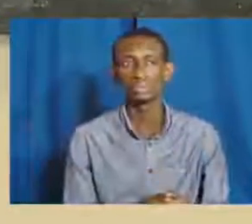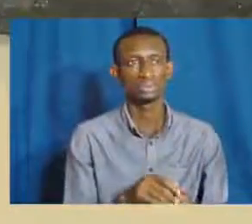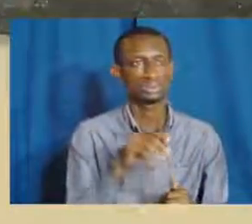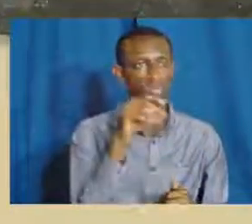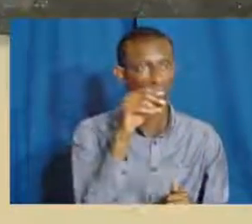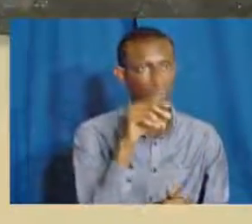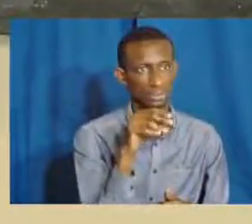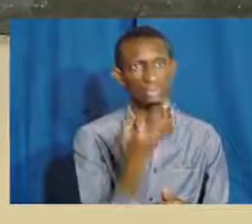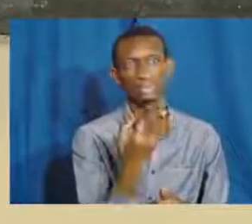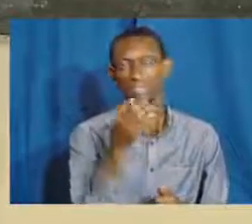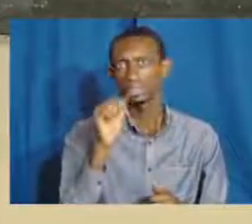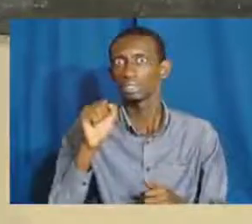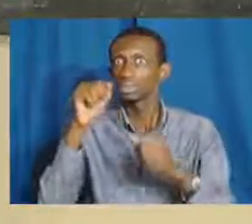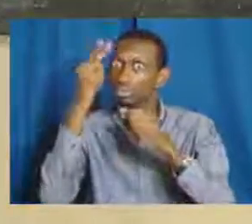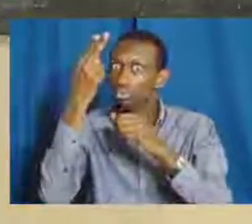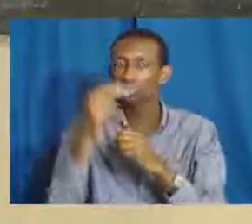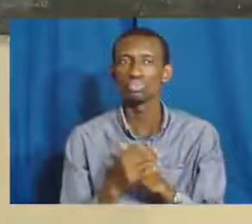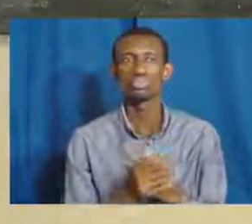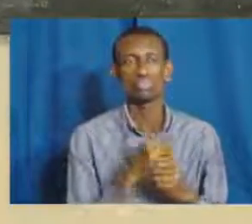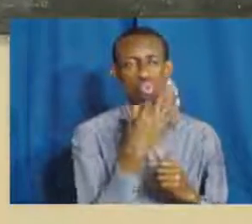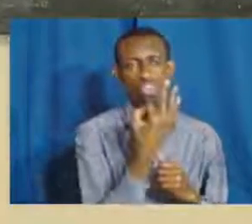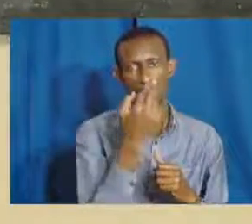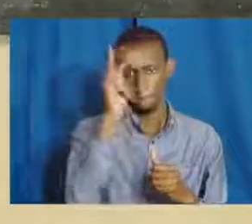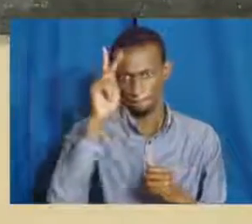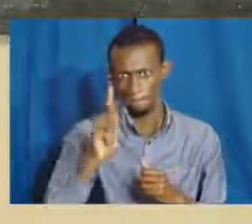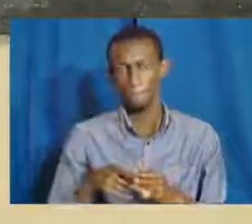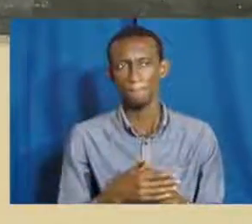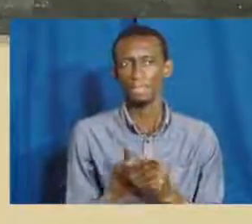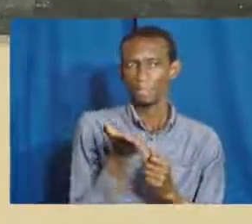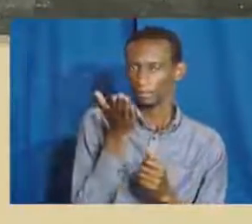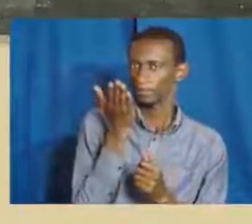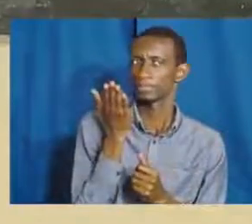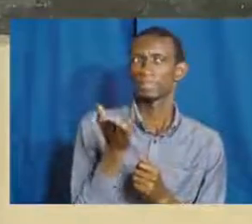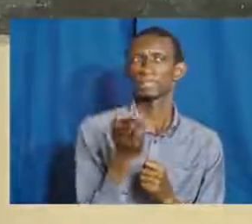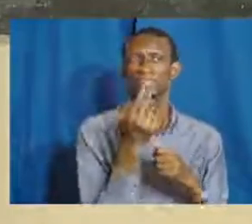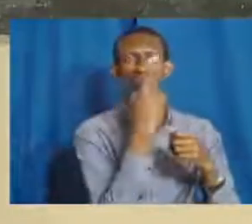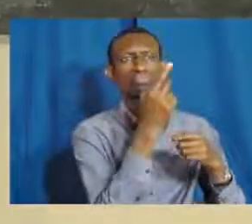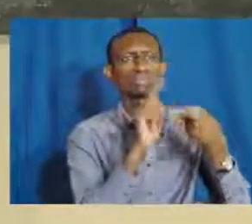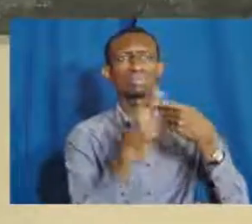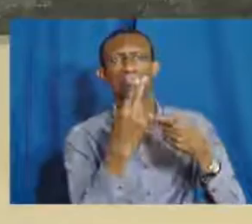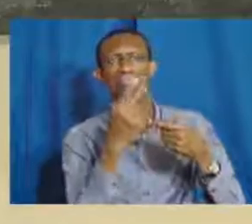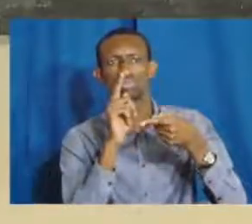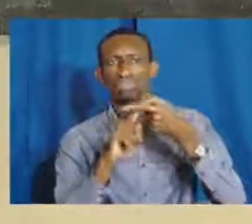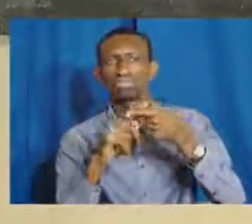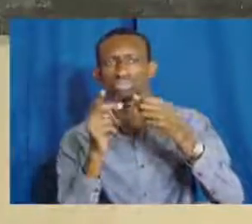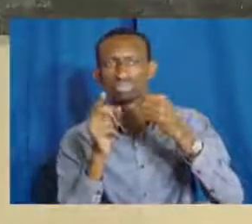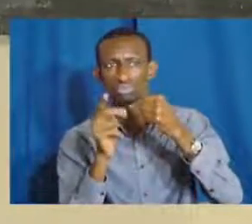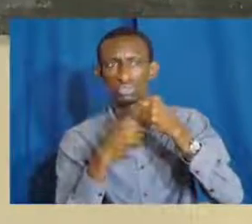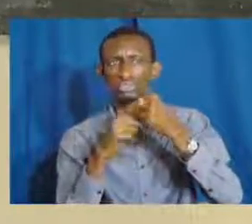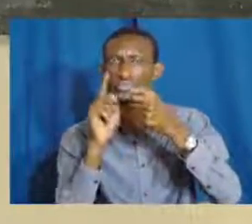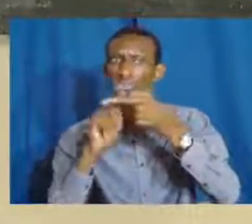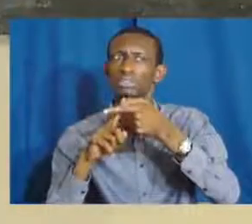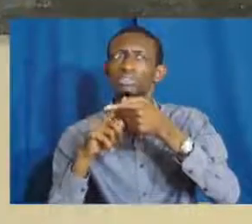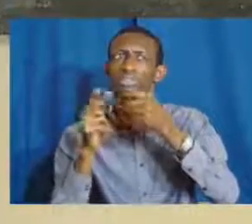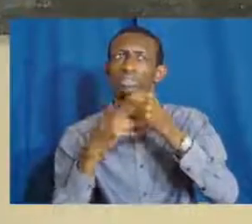3s, 2, 3p. How many are they? This is 2, 4, 10, 12.